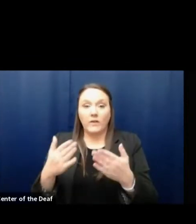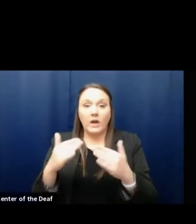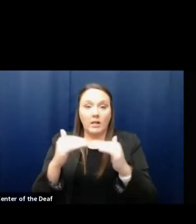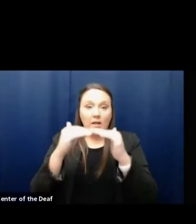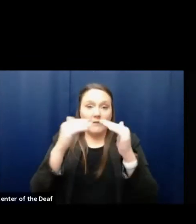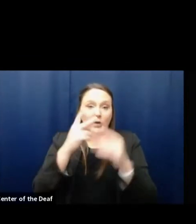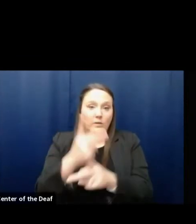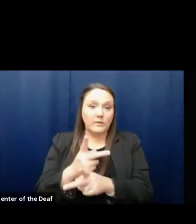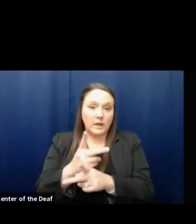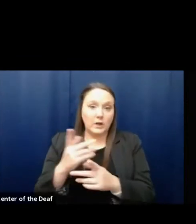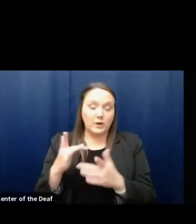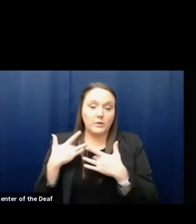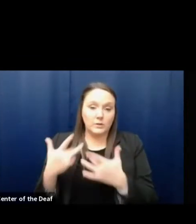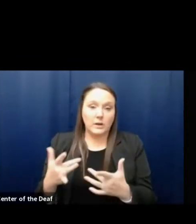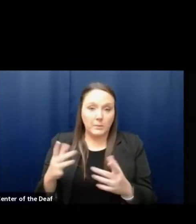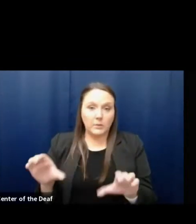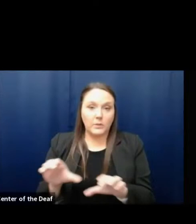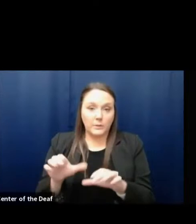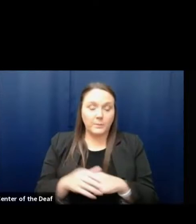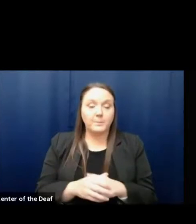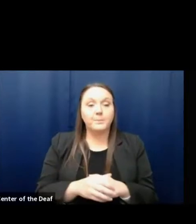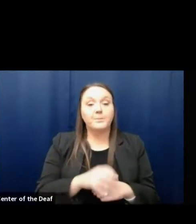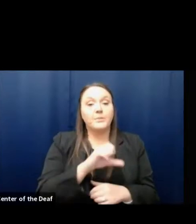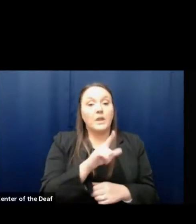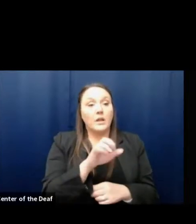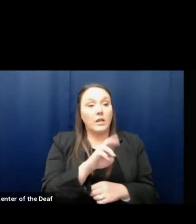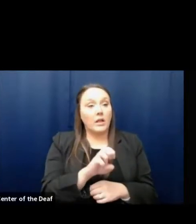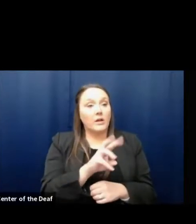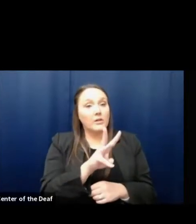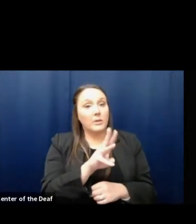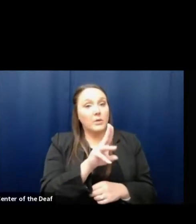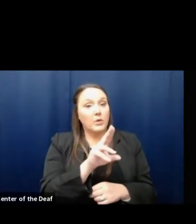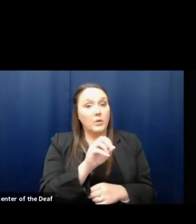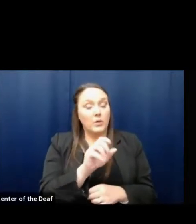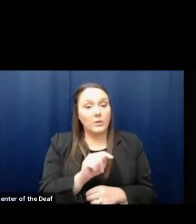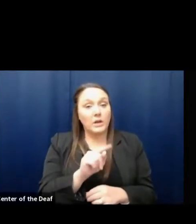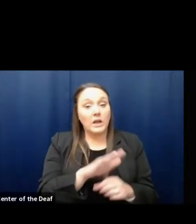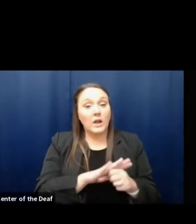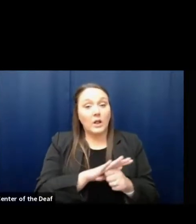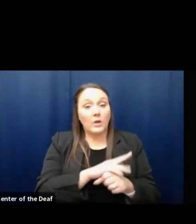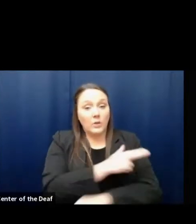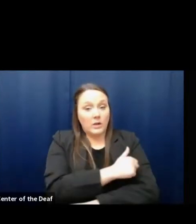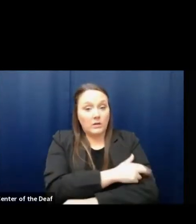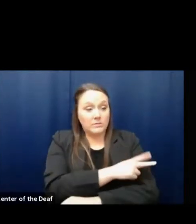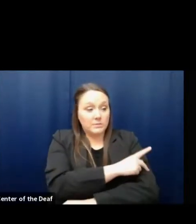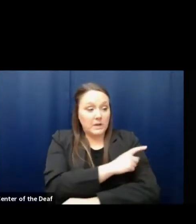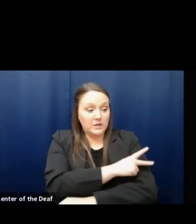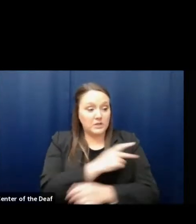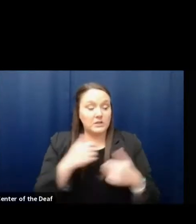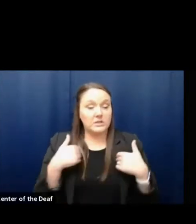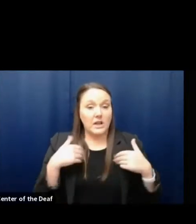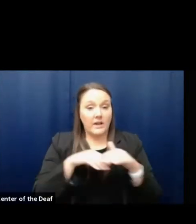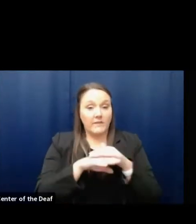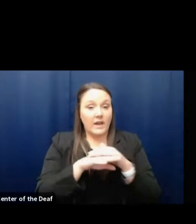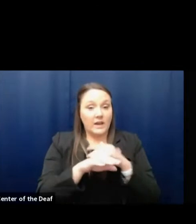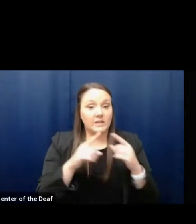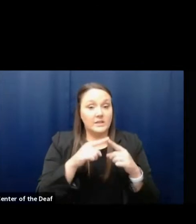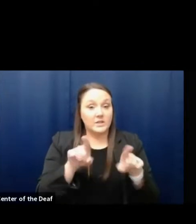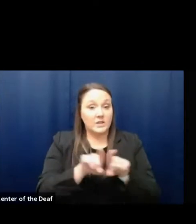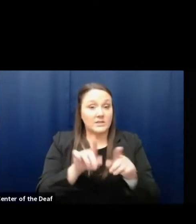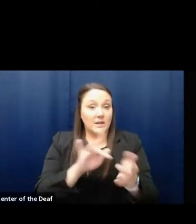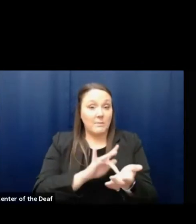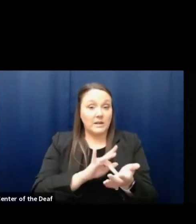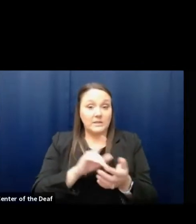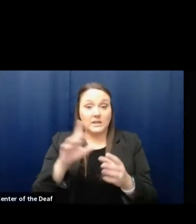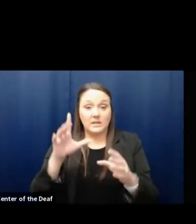provide. From Claire with WUOT, do our locally hospitalized patients have access to the same drugs as President Trump has